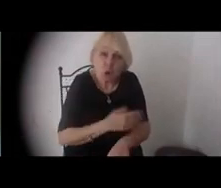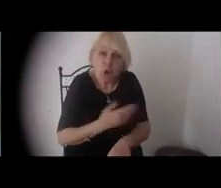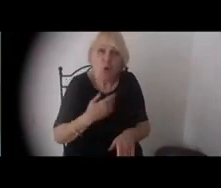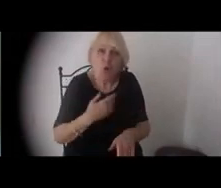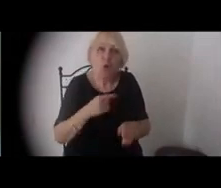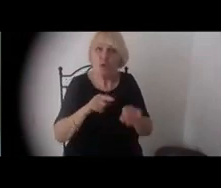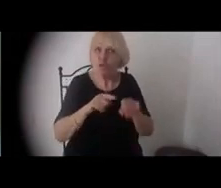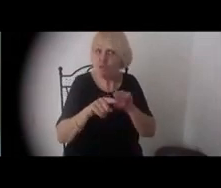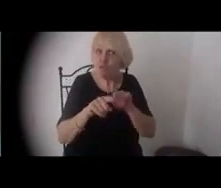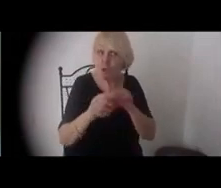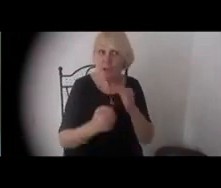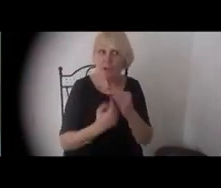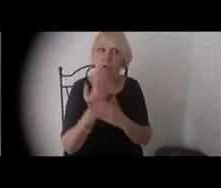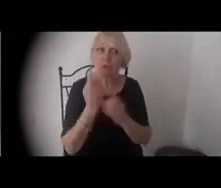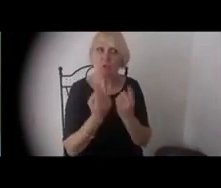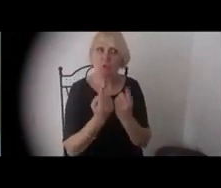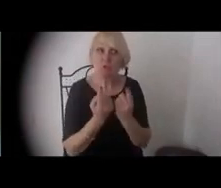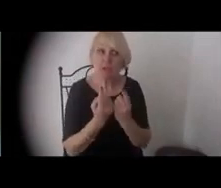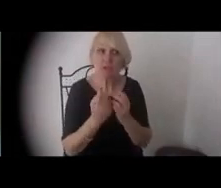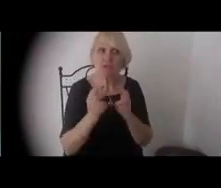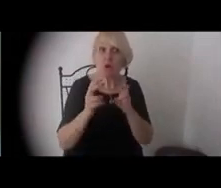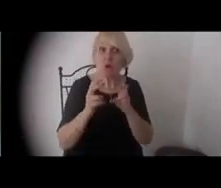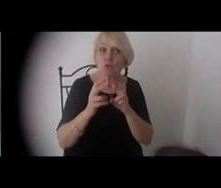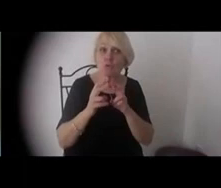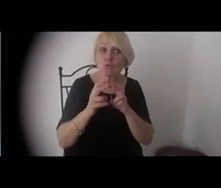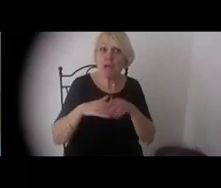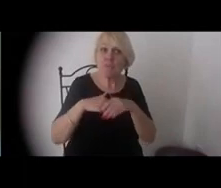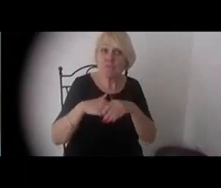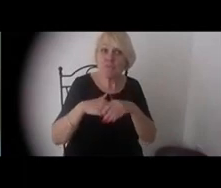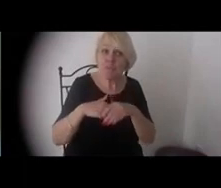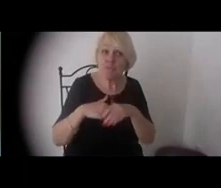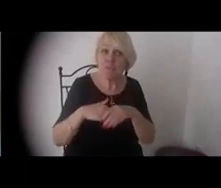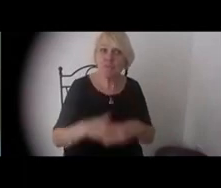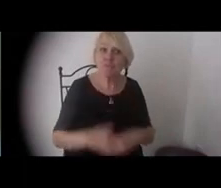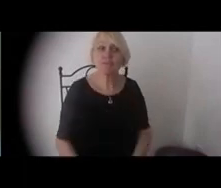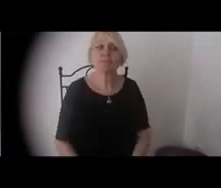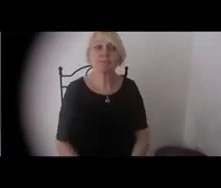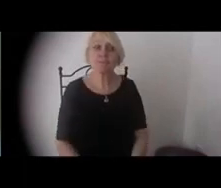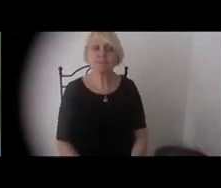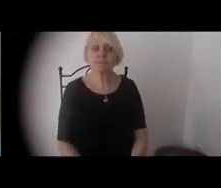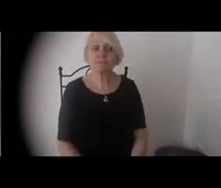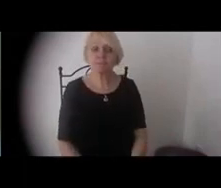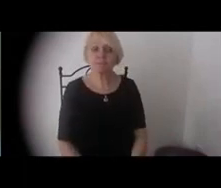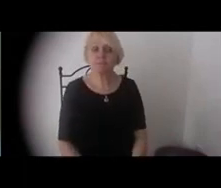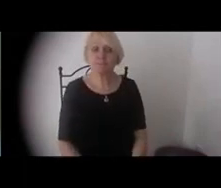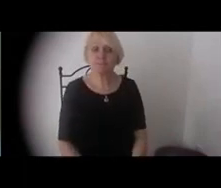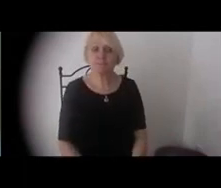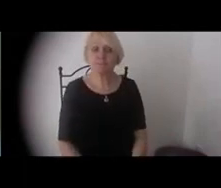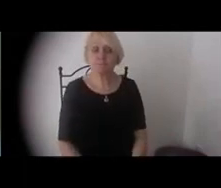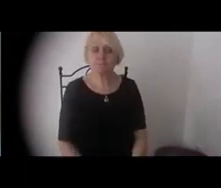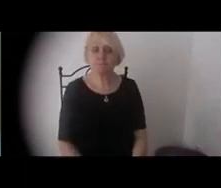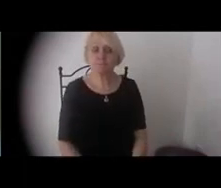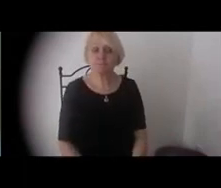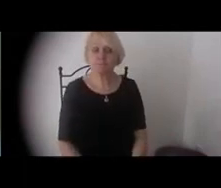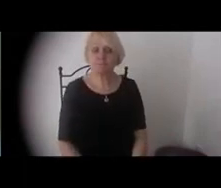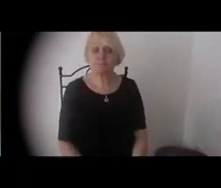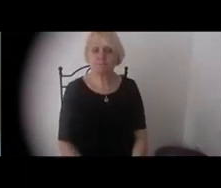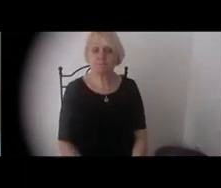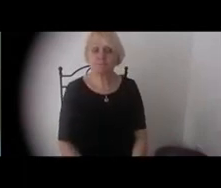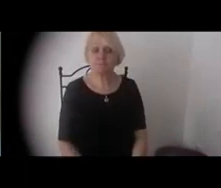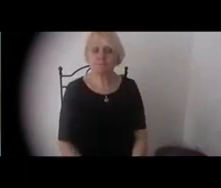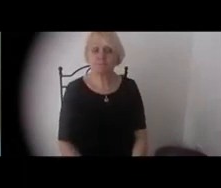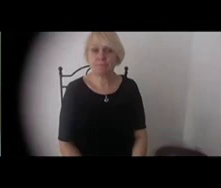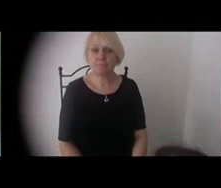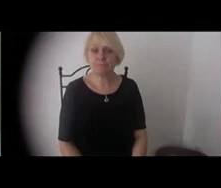or contact with friends as well. And I guess also, that I think